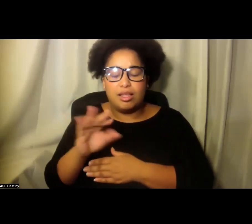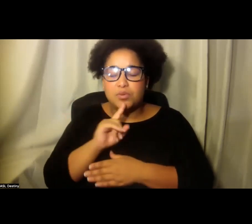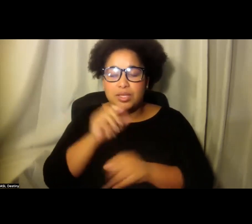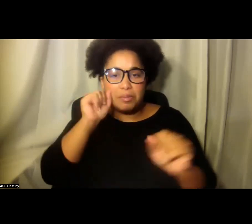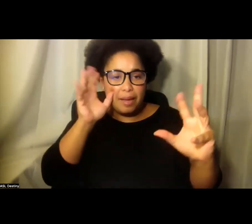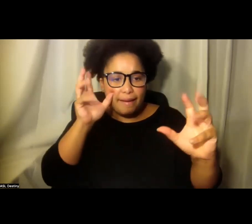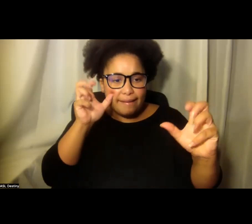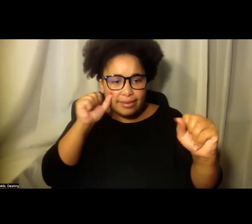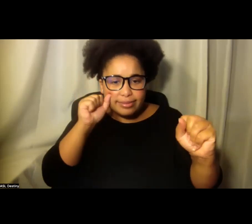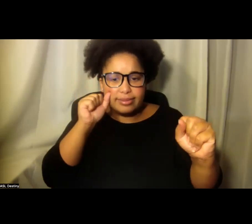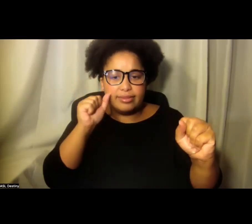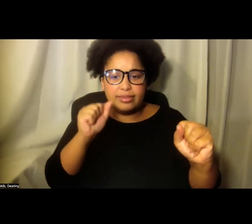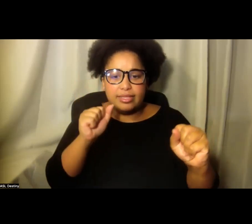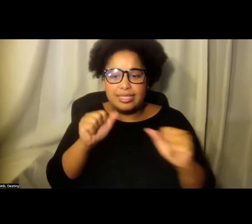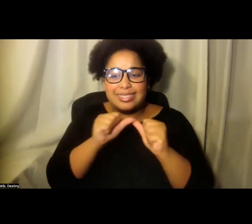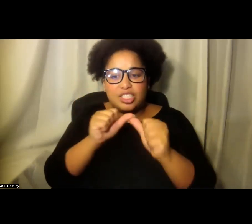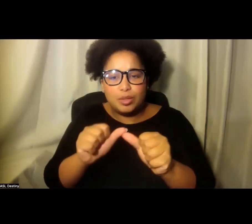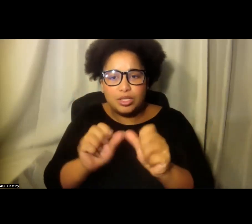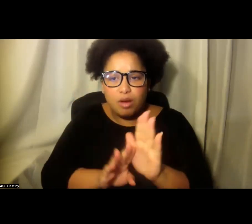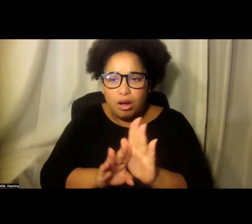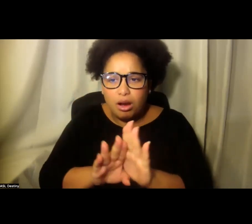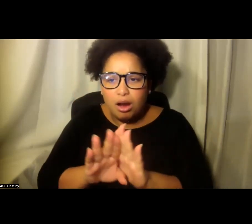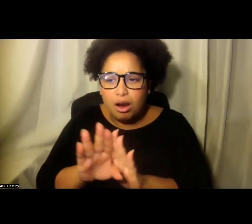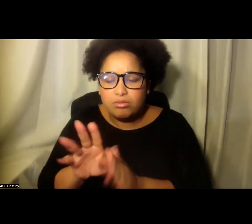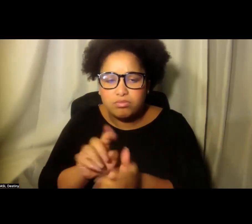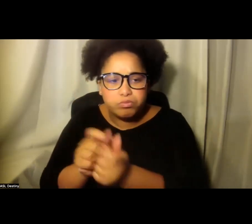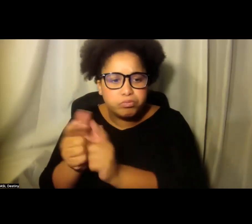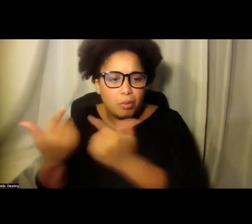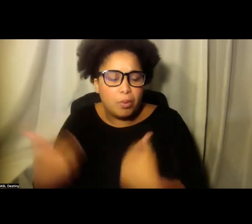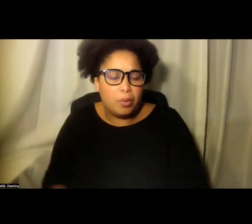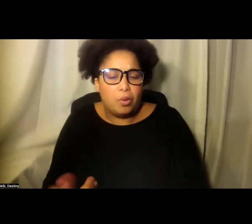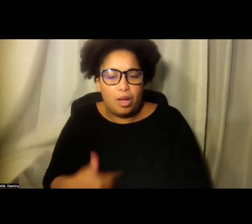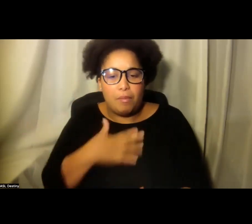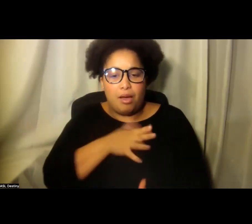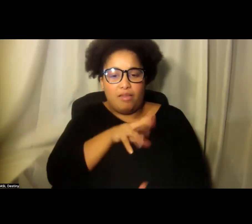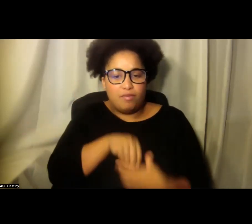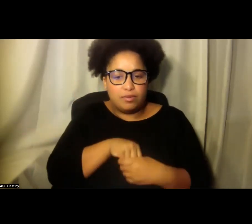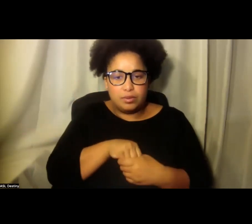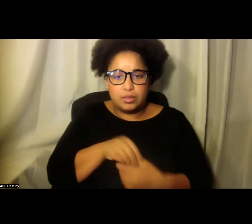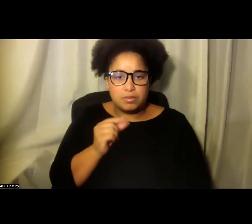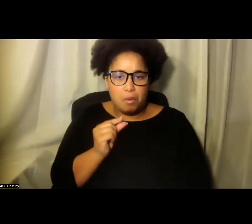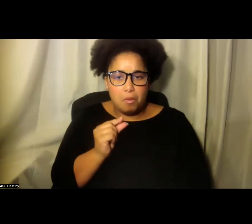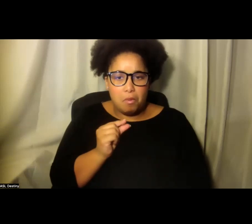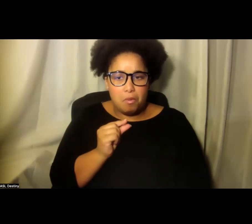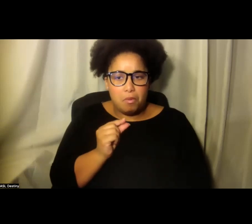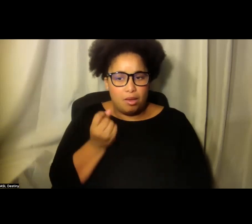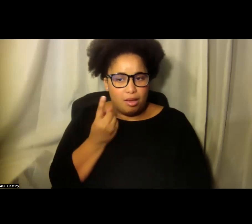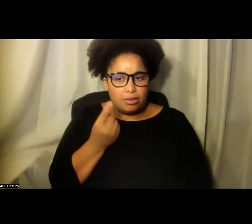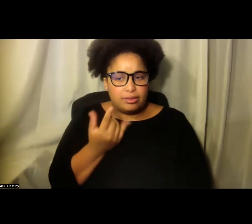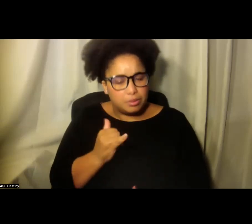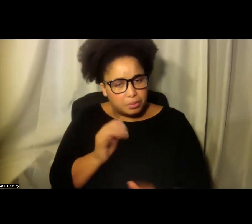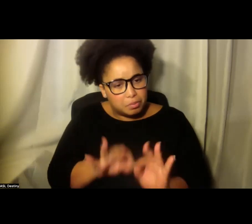a continually unfolding one. And my part in it was pretty small, but I think pretty